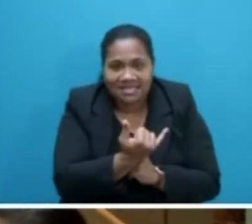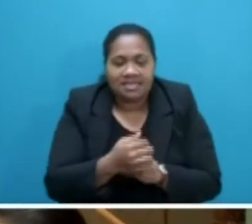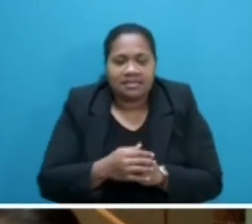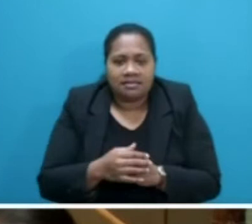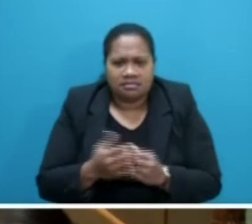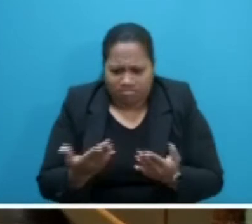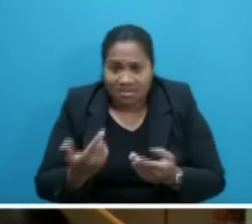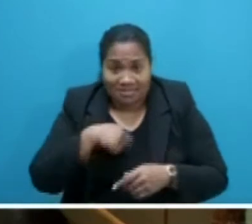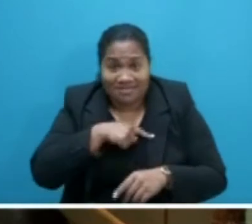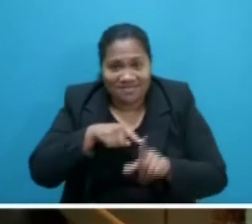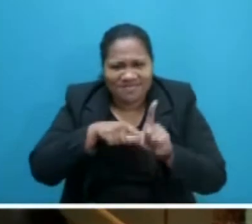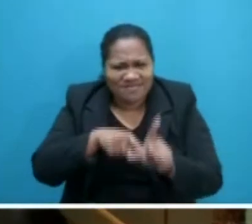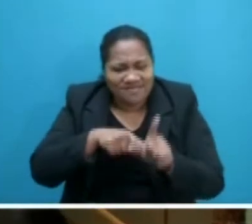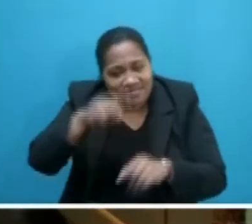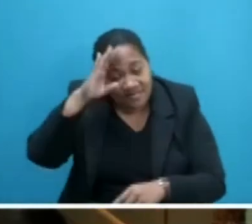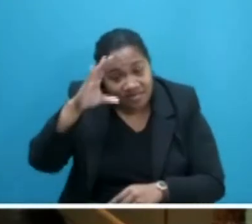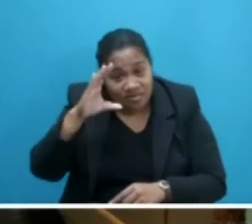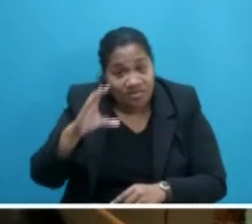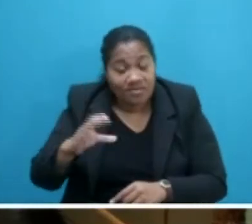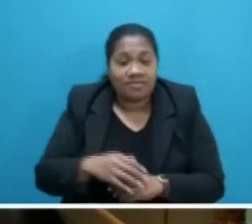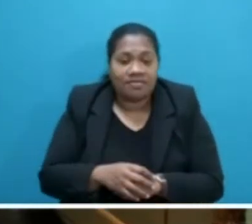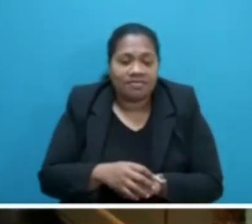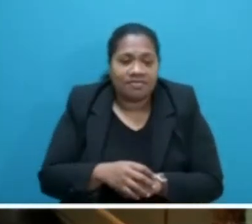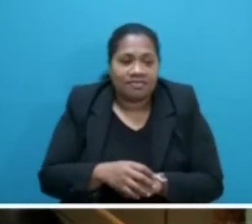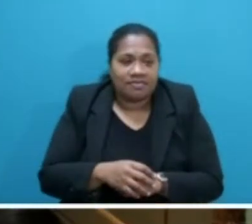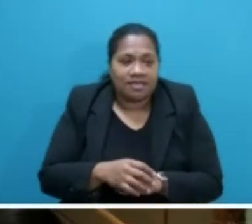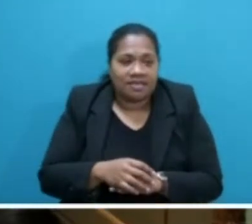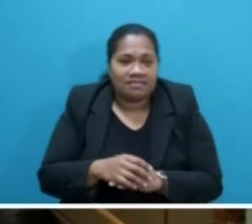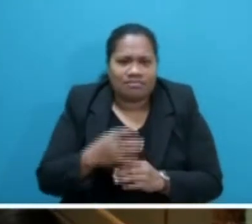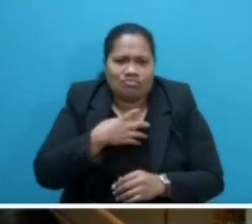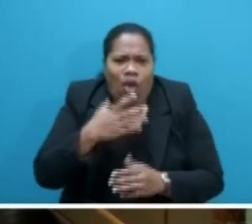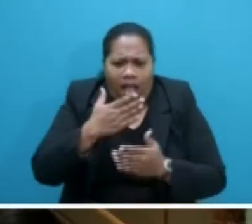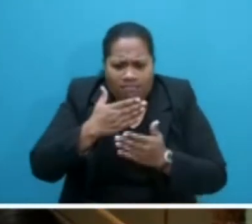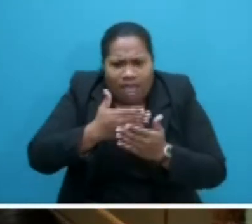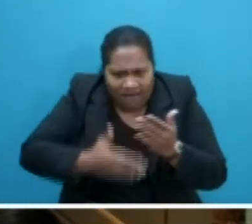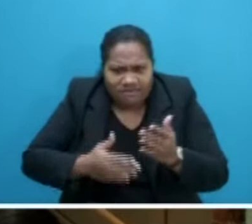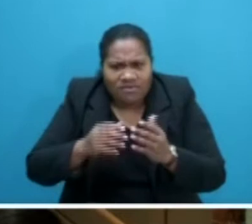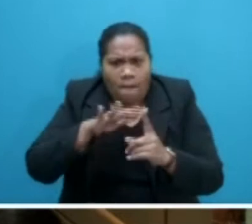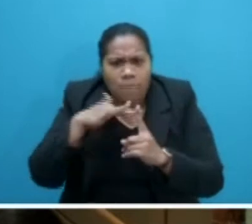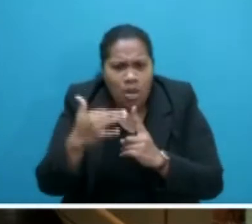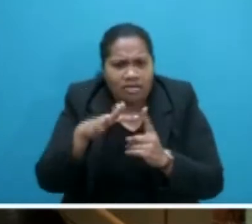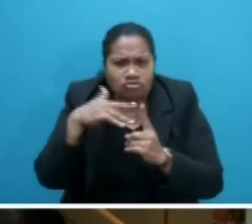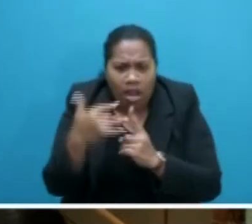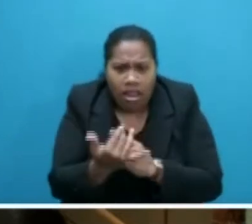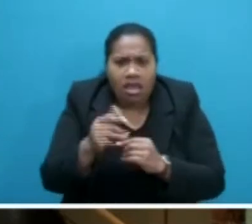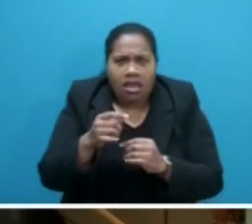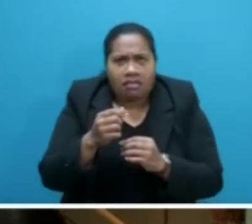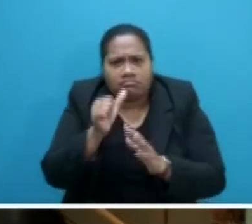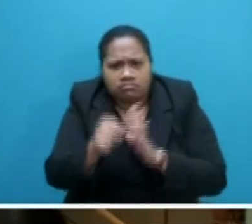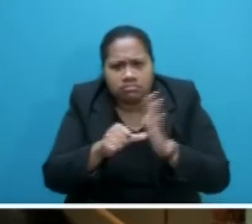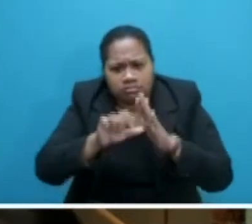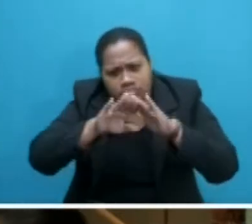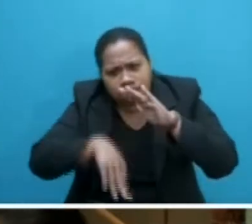young country with more than half of our population under the age of 27 and 70%